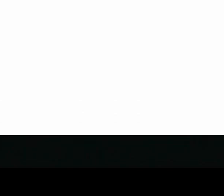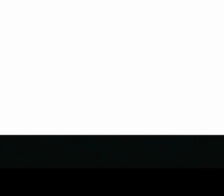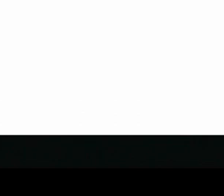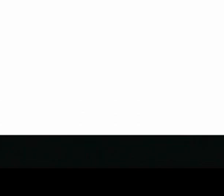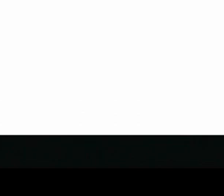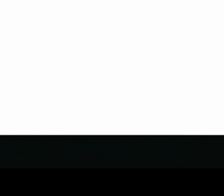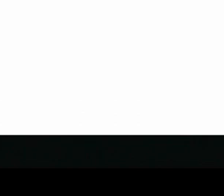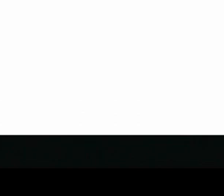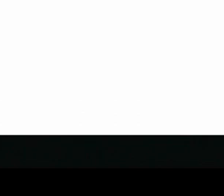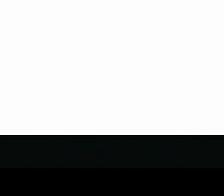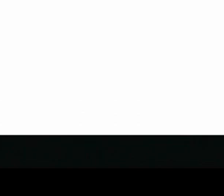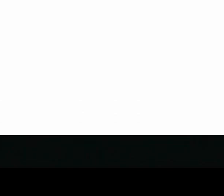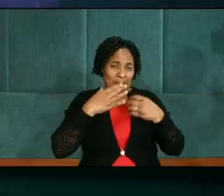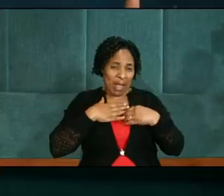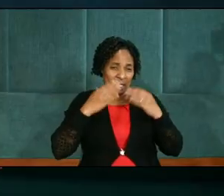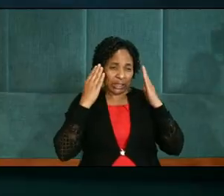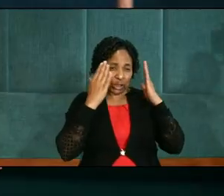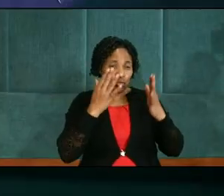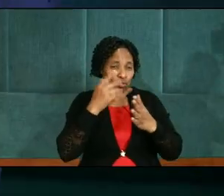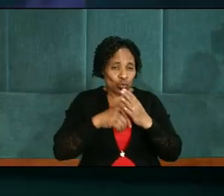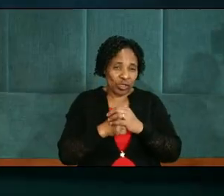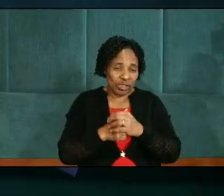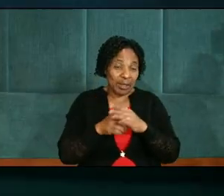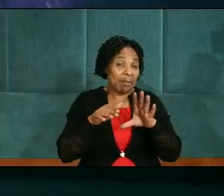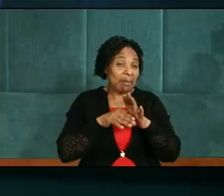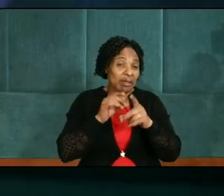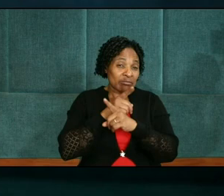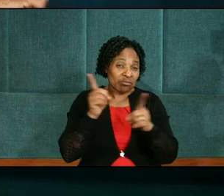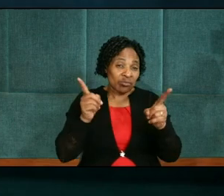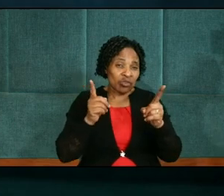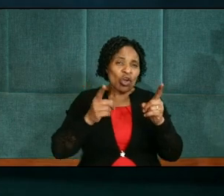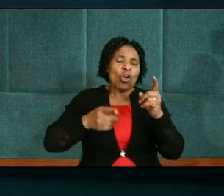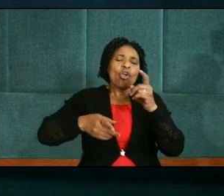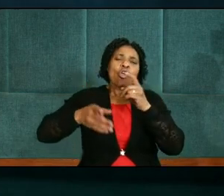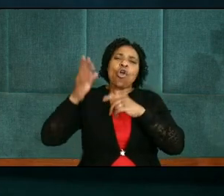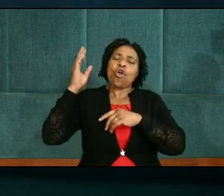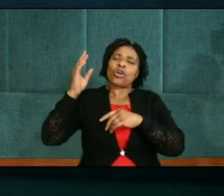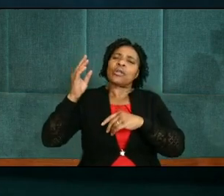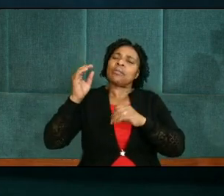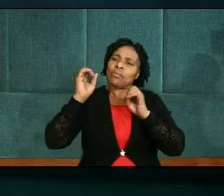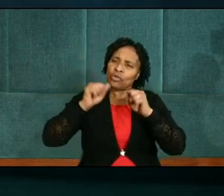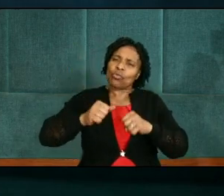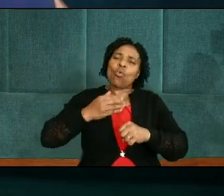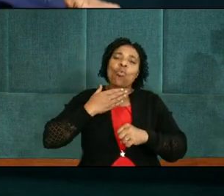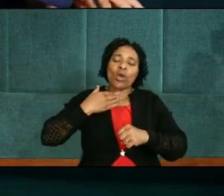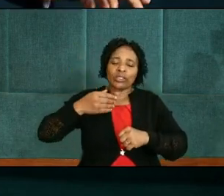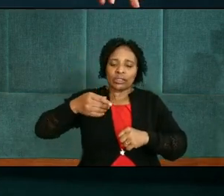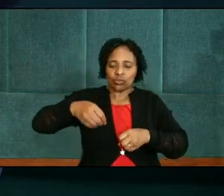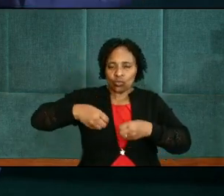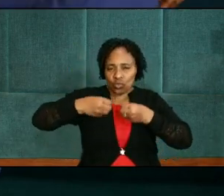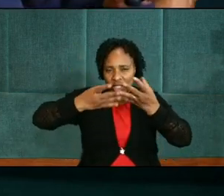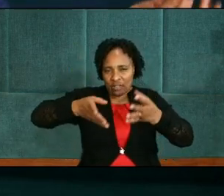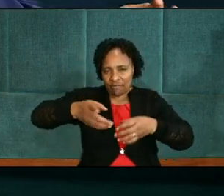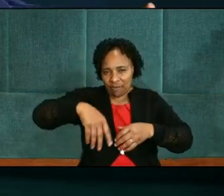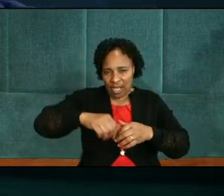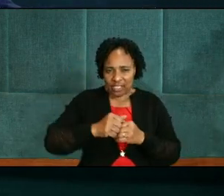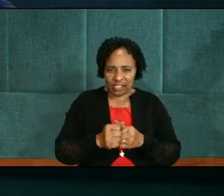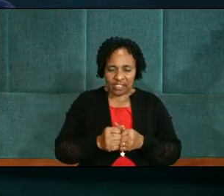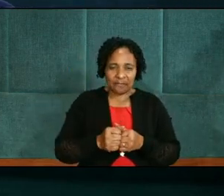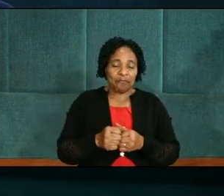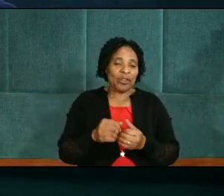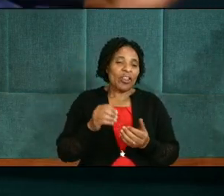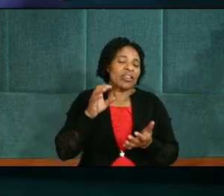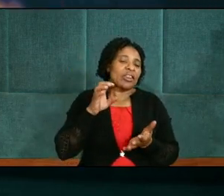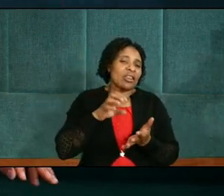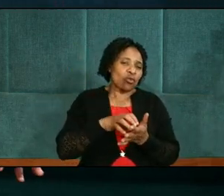attention, members of the church. God is about to give us the